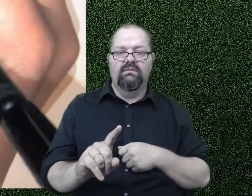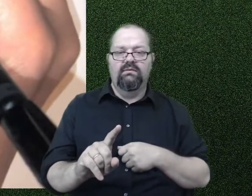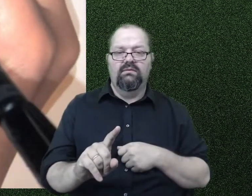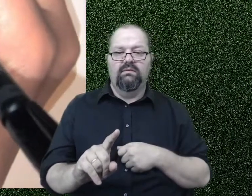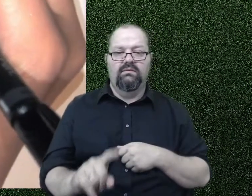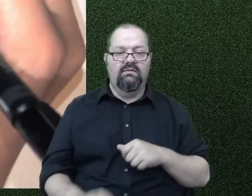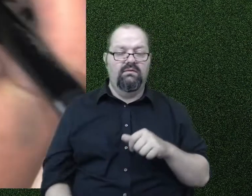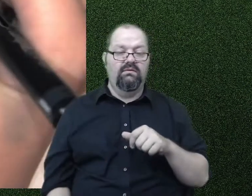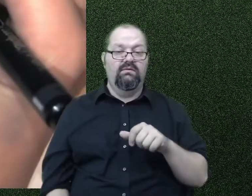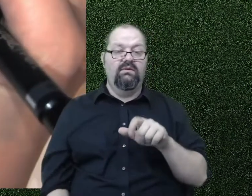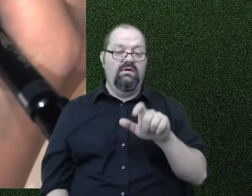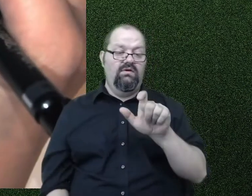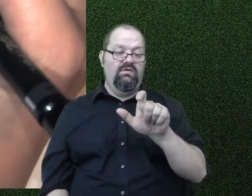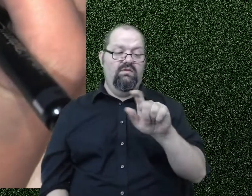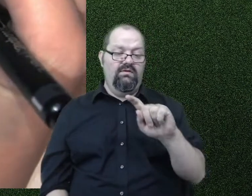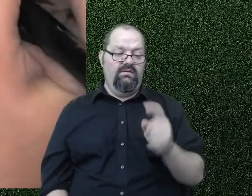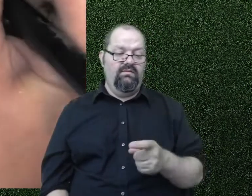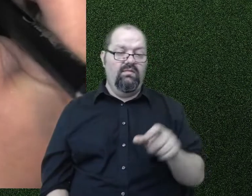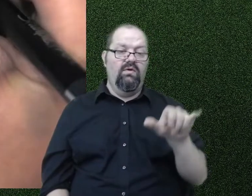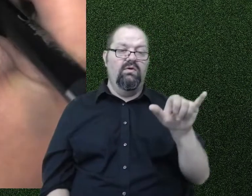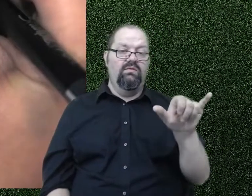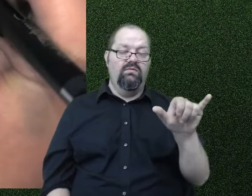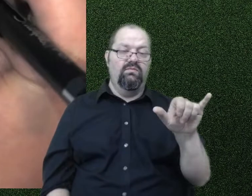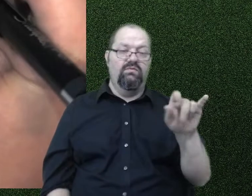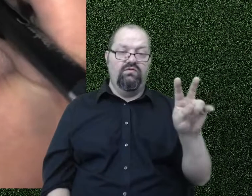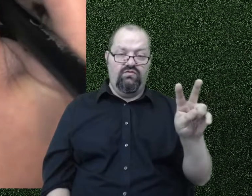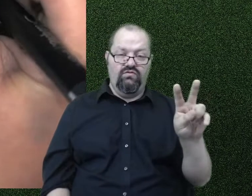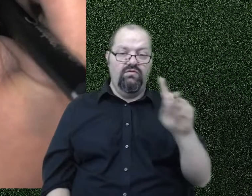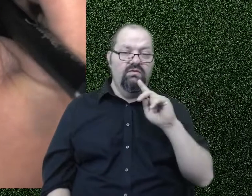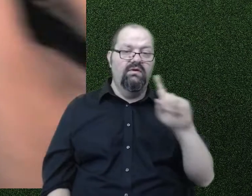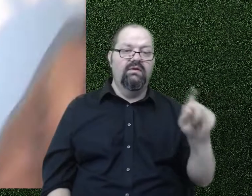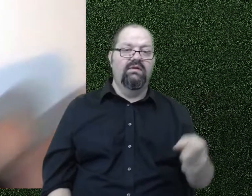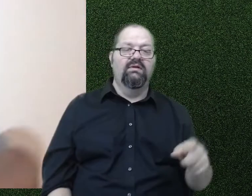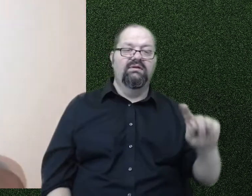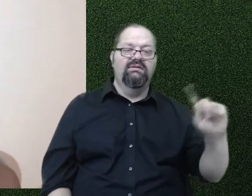X equals 3, y equals 2, z equals 5.